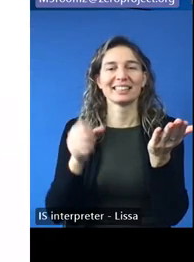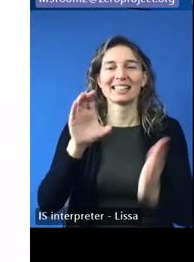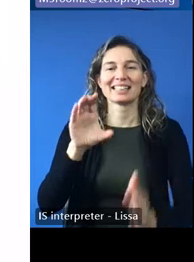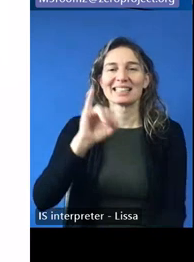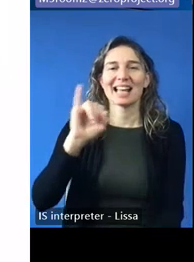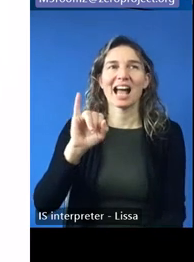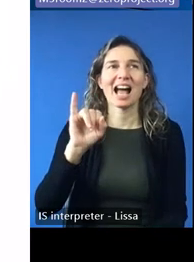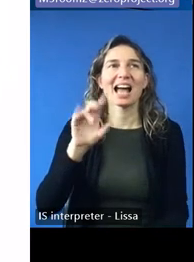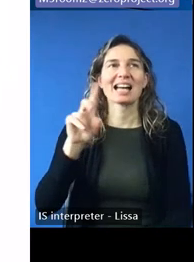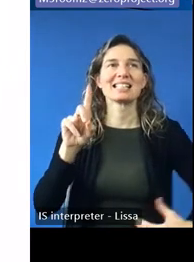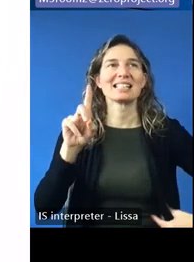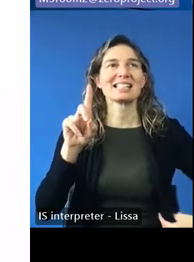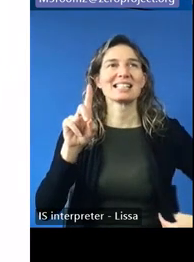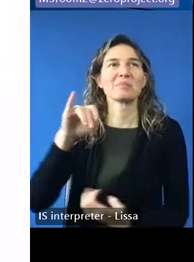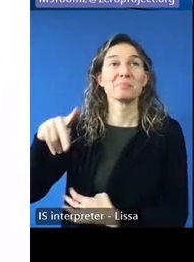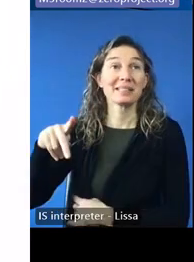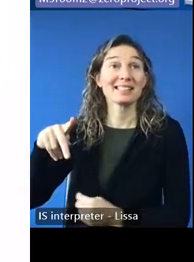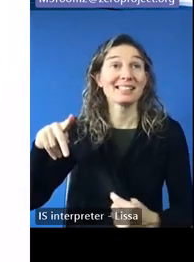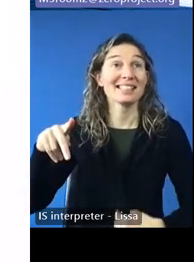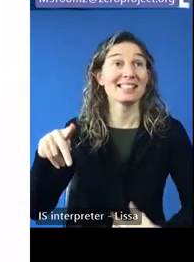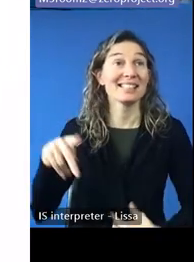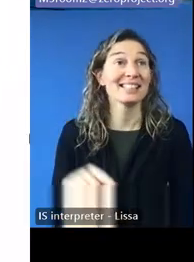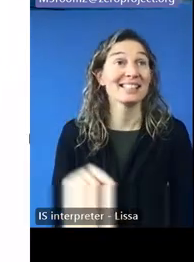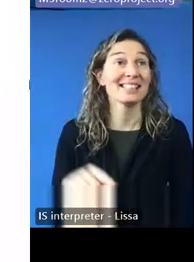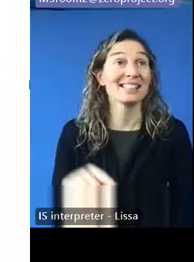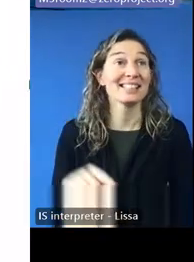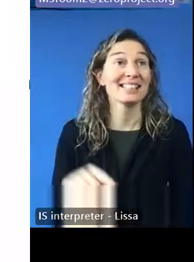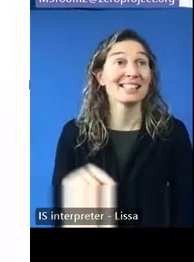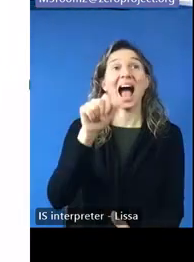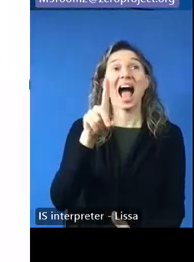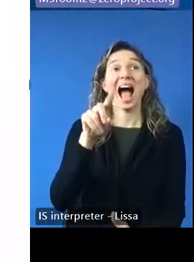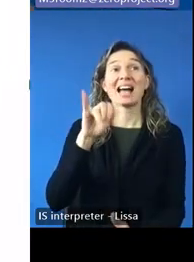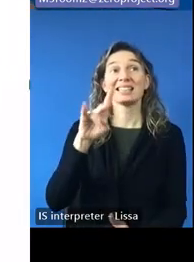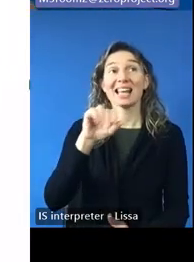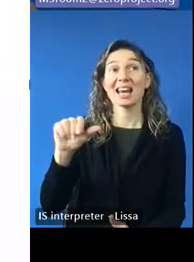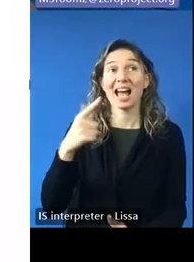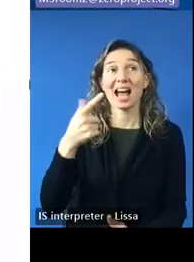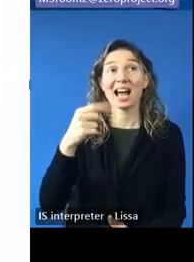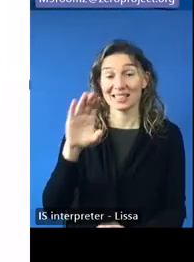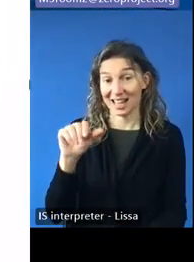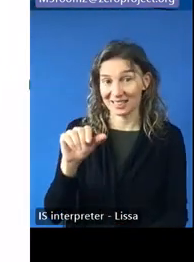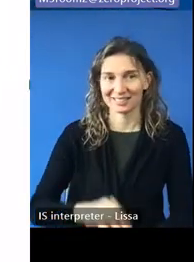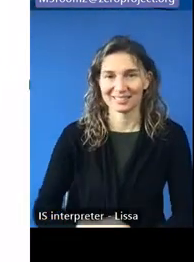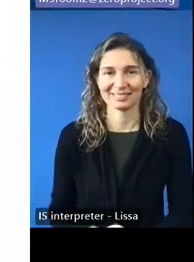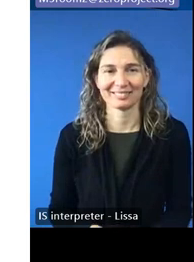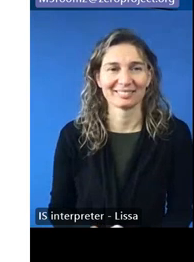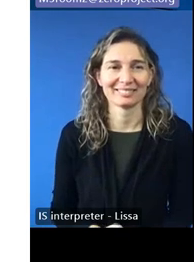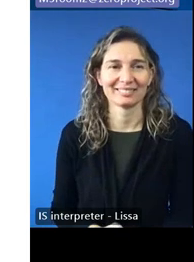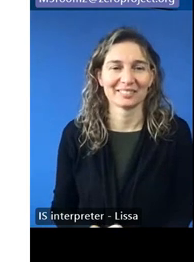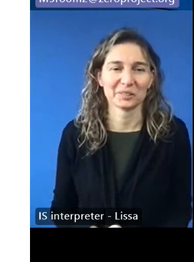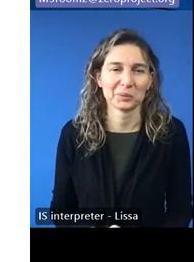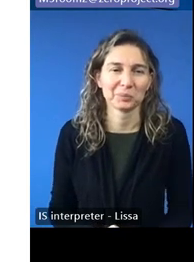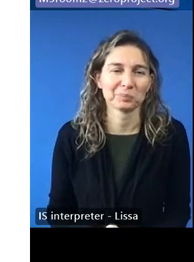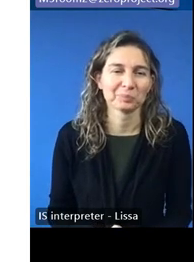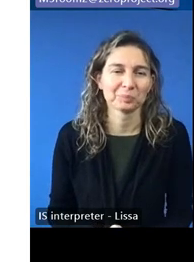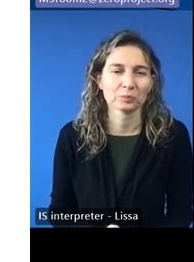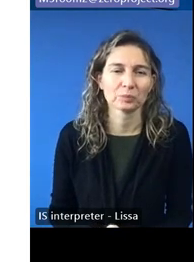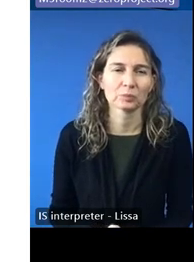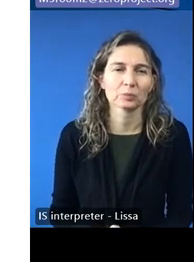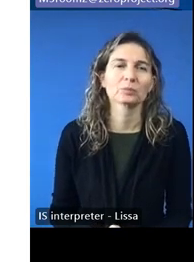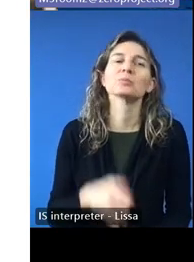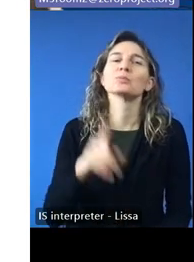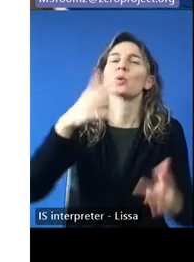who experience violence. This is what the app means to Irma. I use it with psychosocial disability.